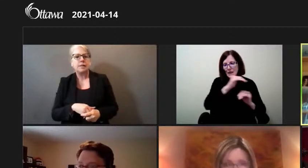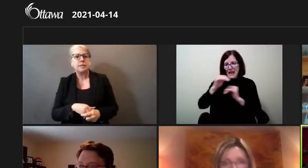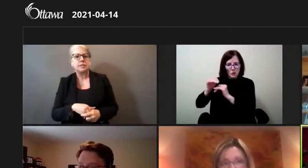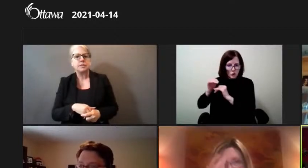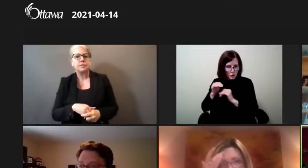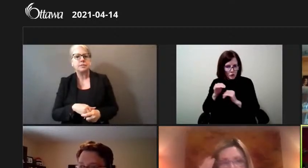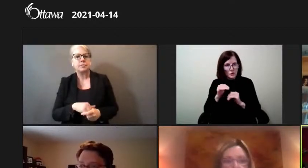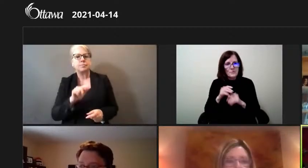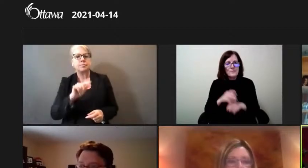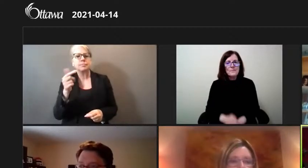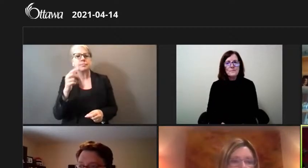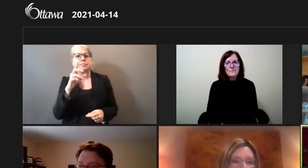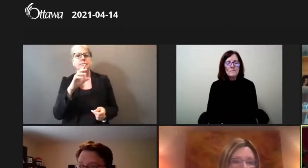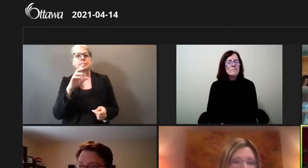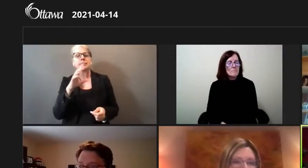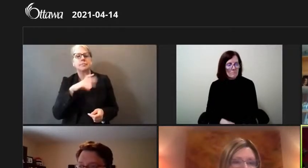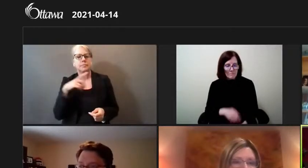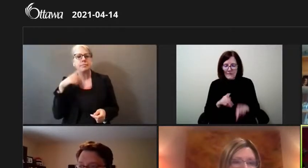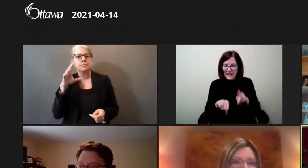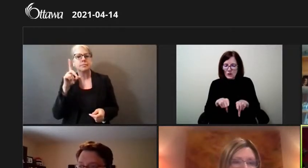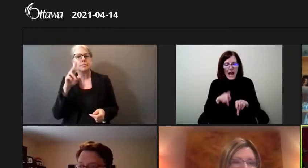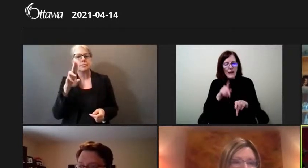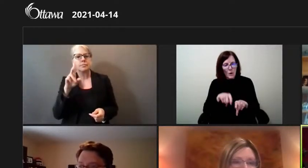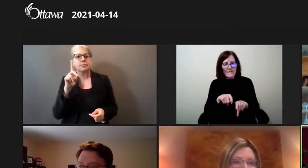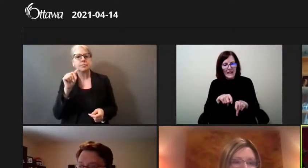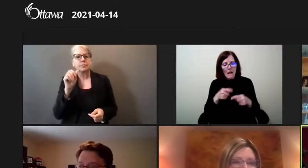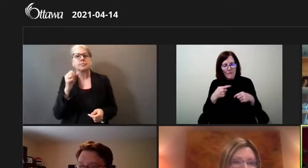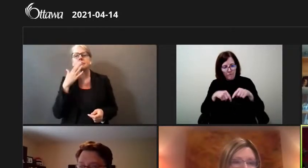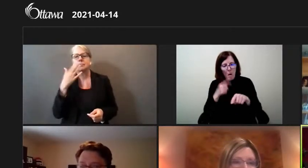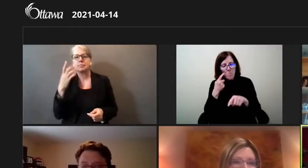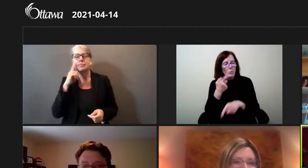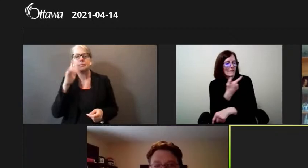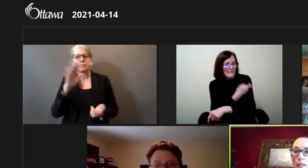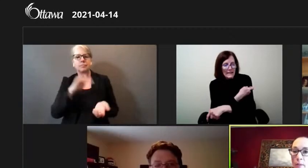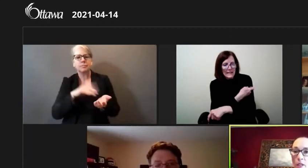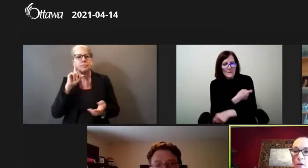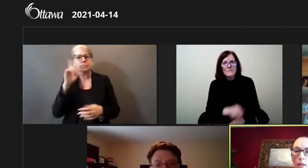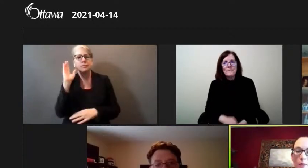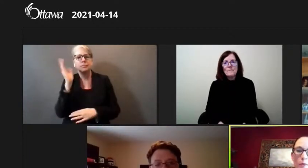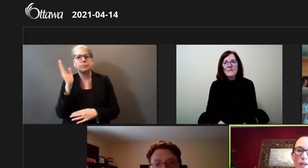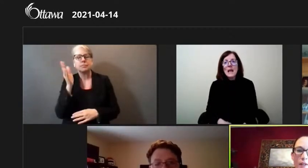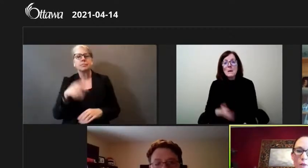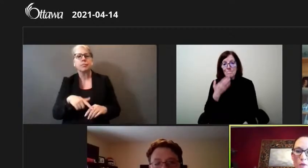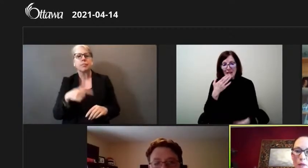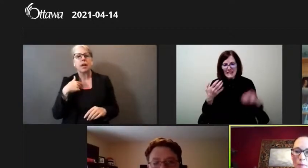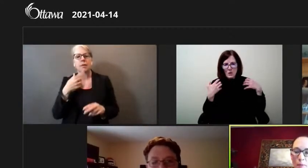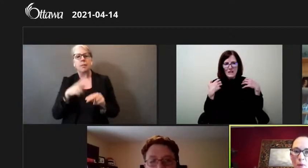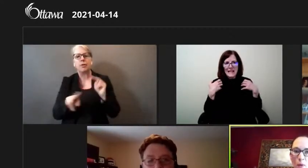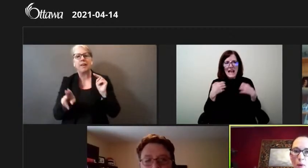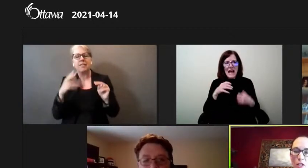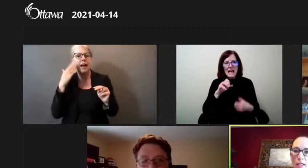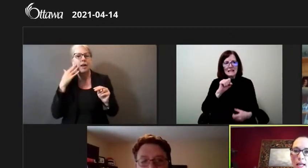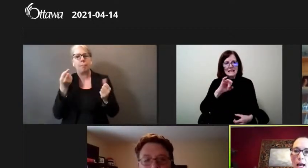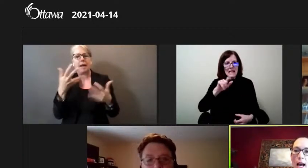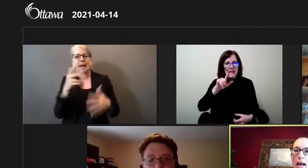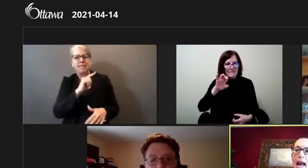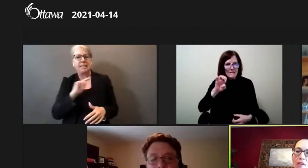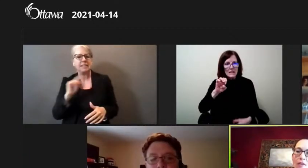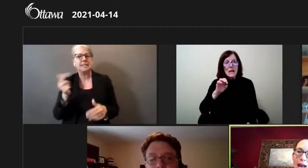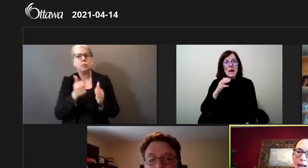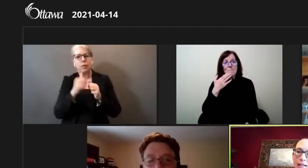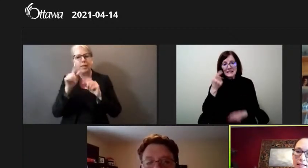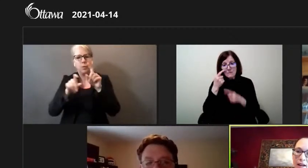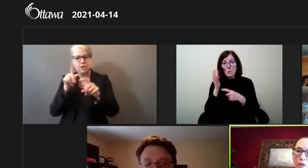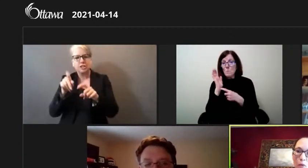Thank you very much, Chair. Thank you, Doctor, for your presentation. I'm going to be incredibly brief. I know there's many people with questions. I